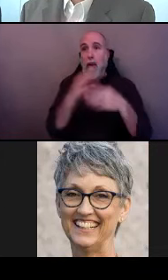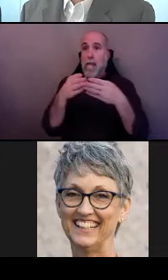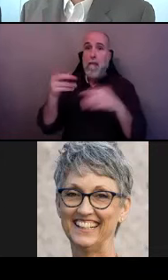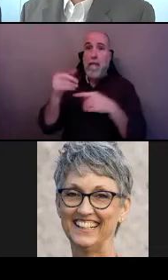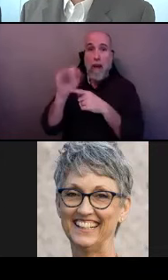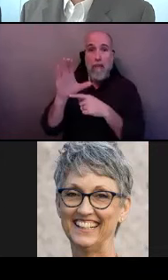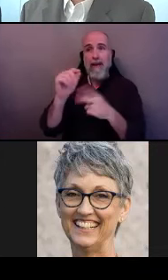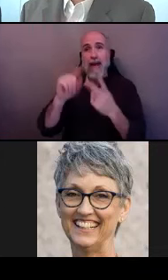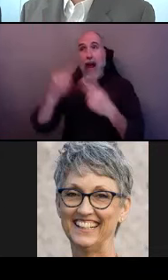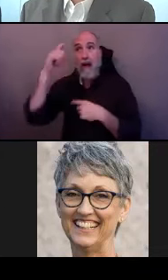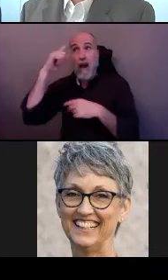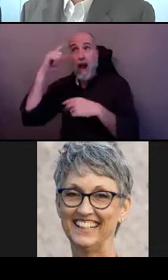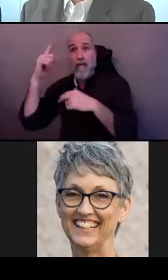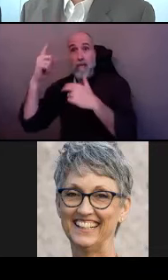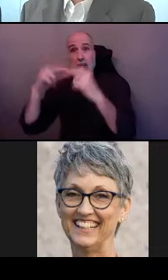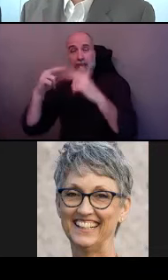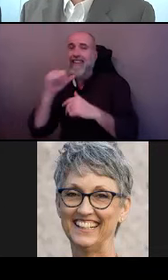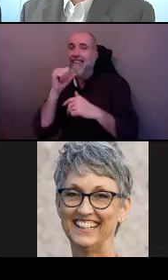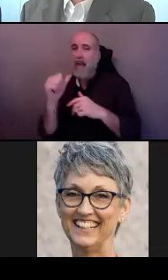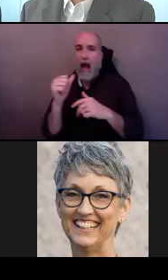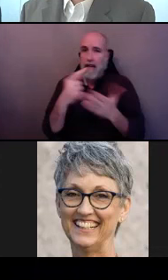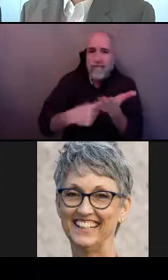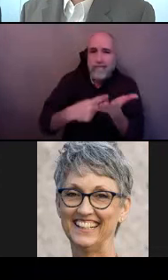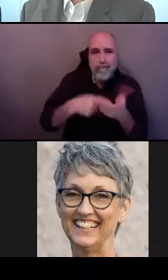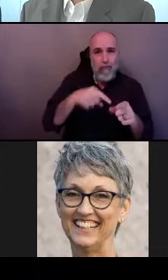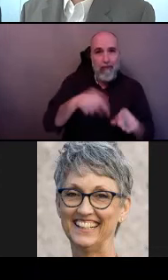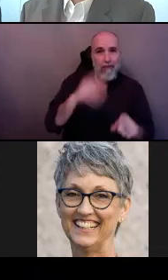buildings, is not covered in this presentation.